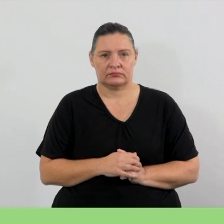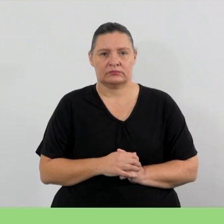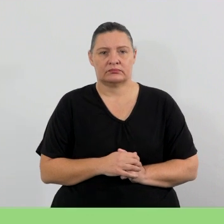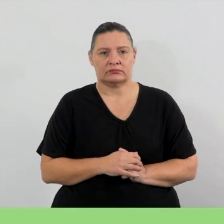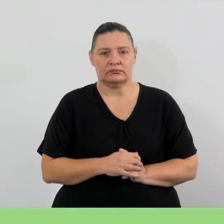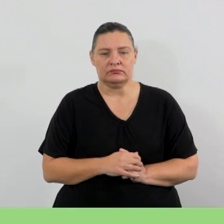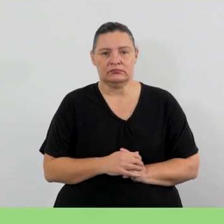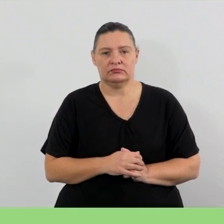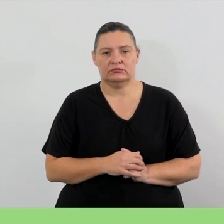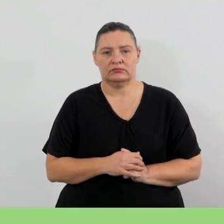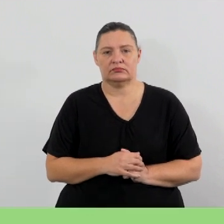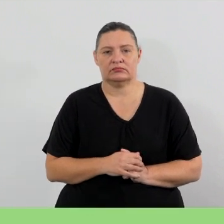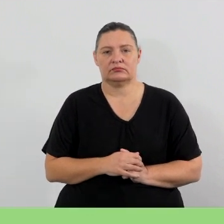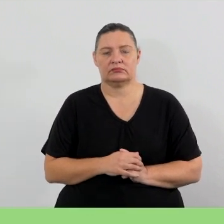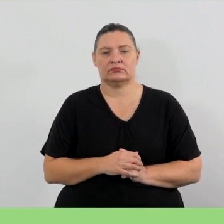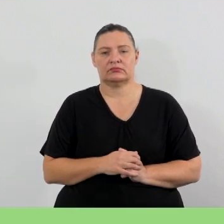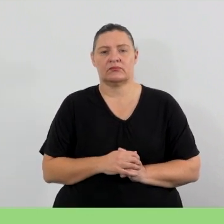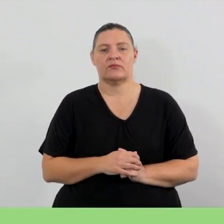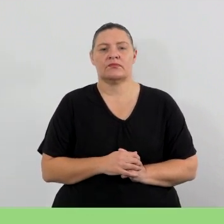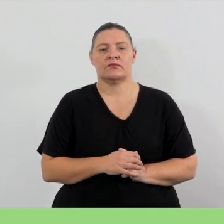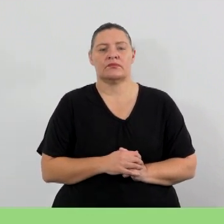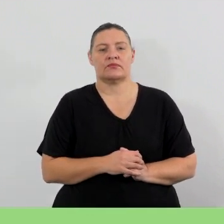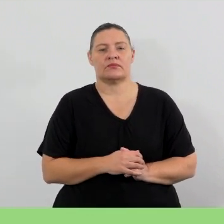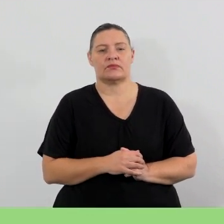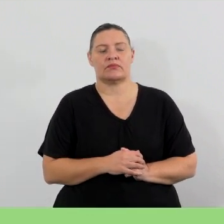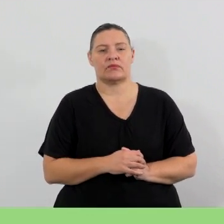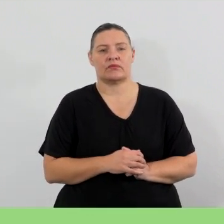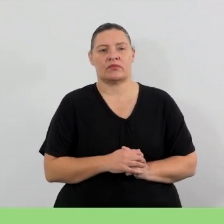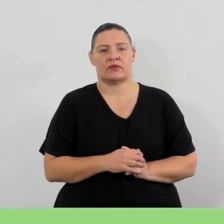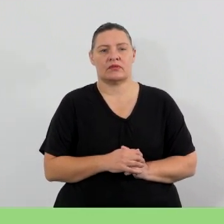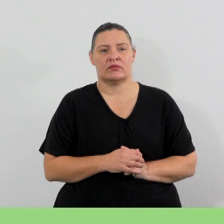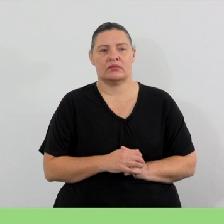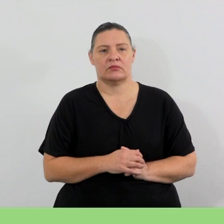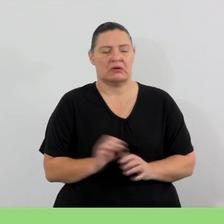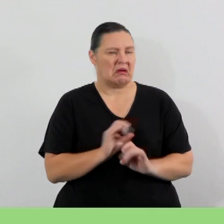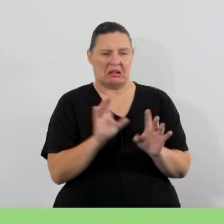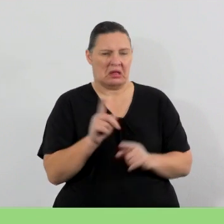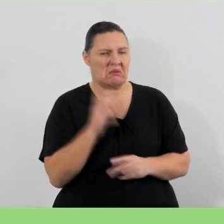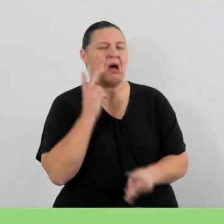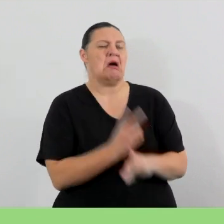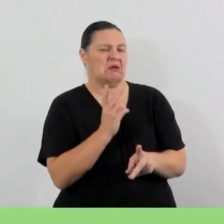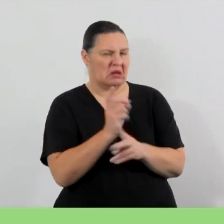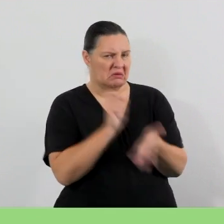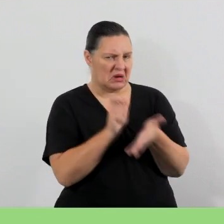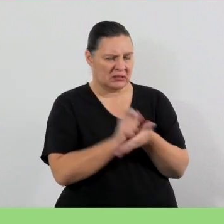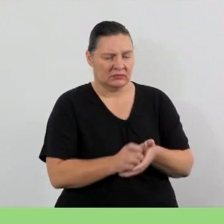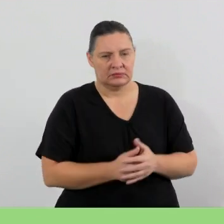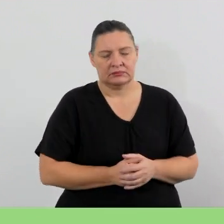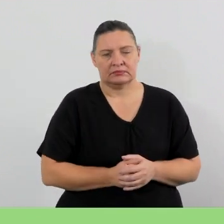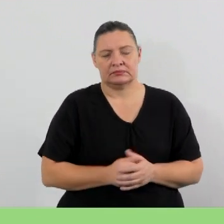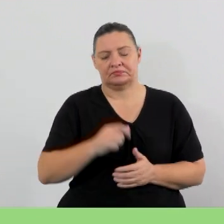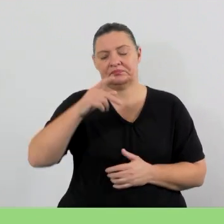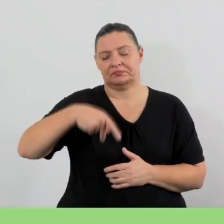Predators, that's a D. Right. I think it's not clear. Let's write it again